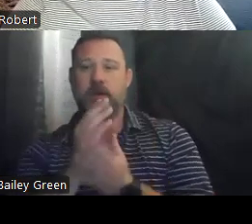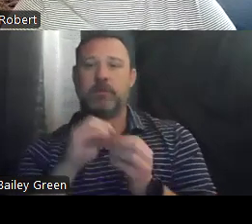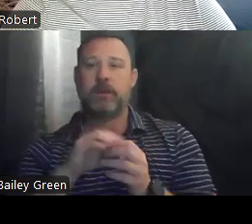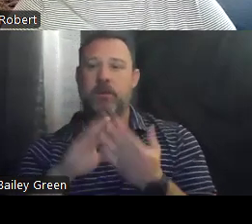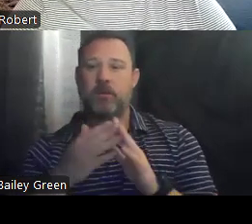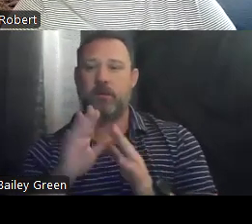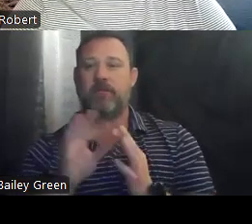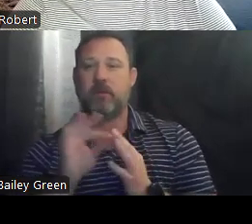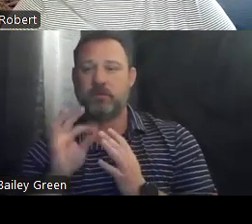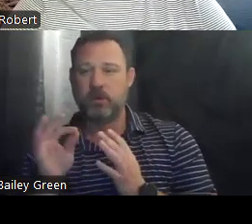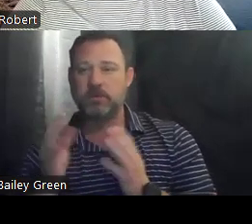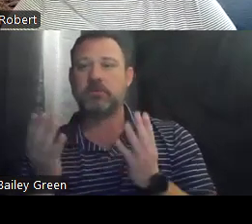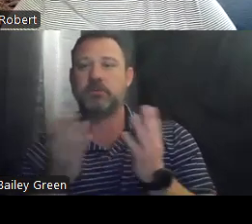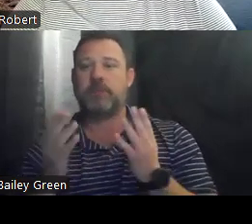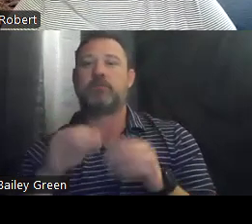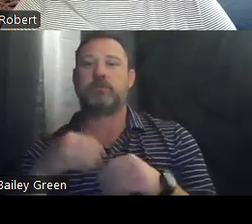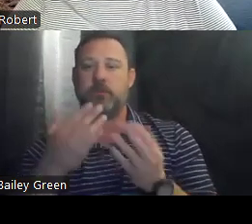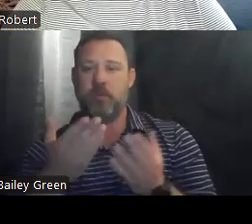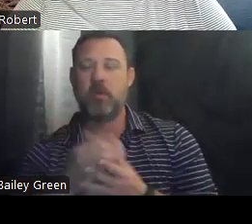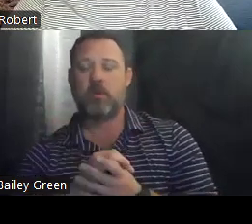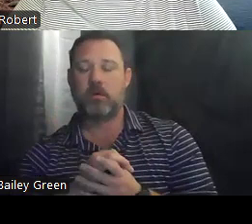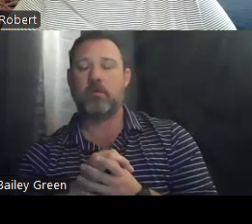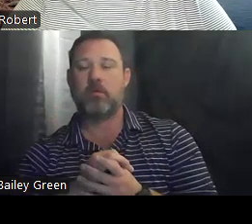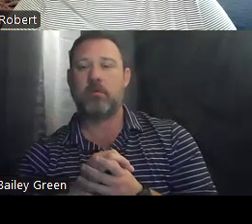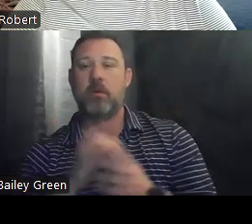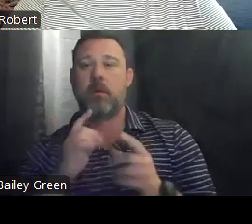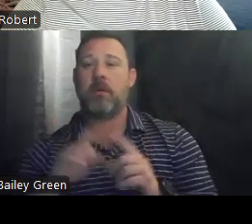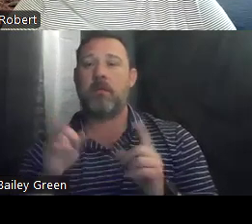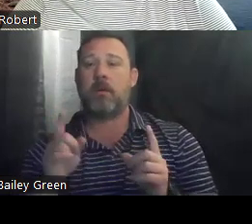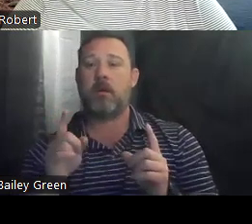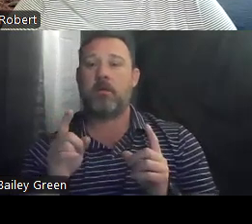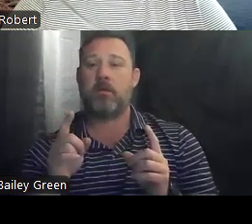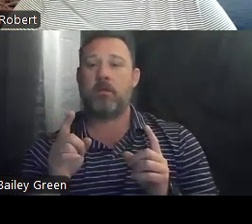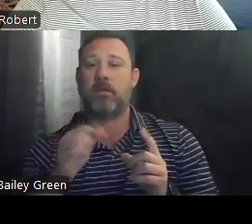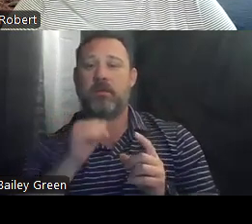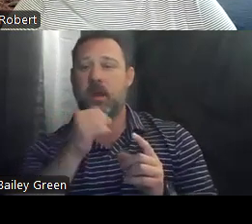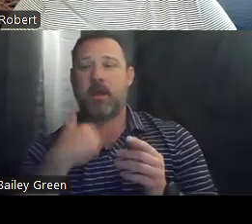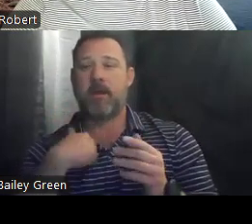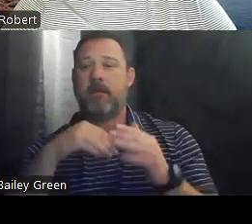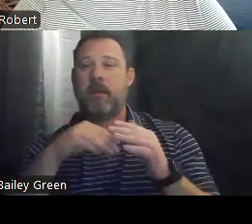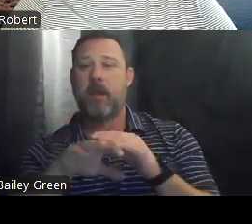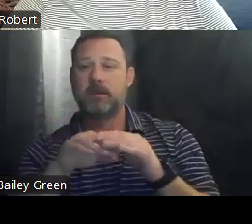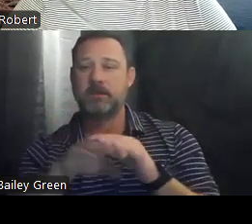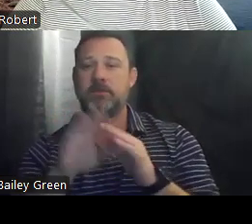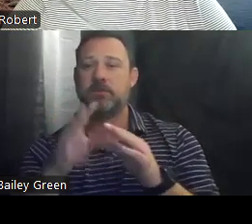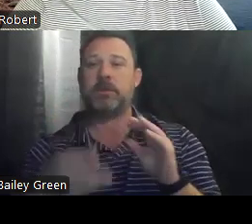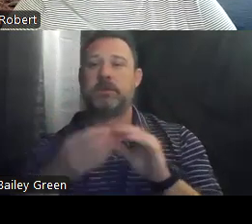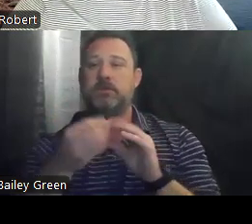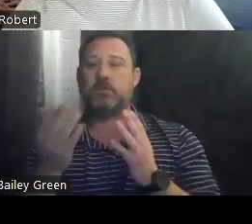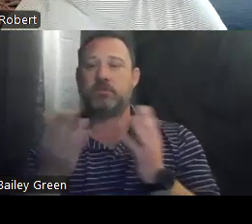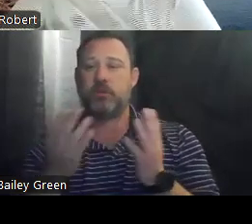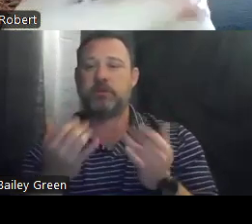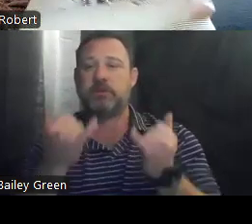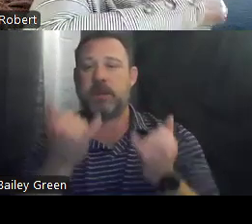of their choice, and services should be brought to them. However, with not having access to these additional services without